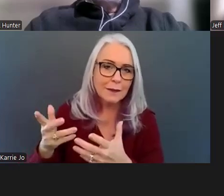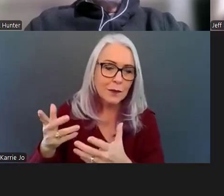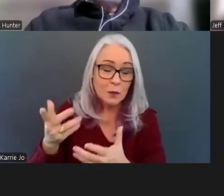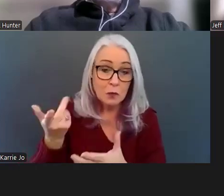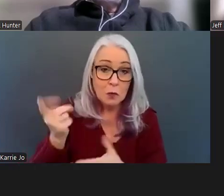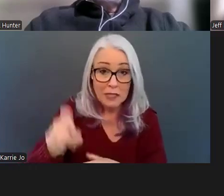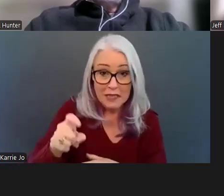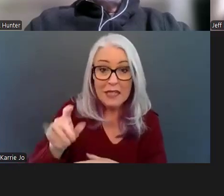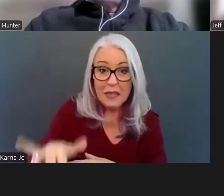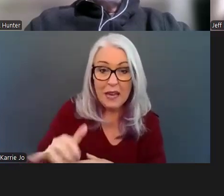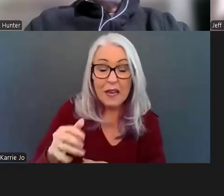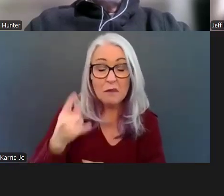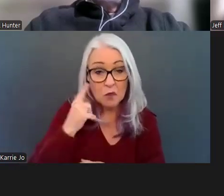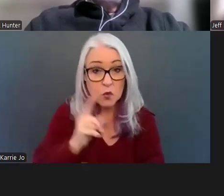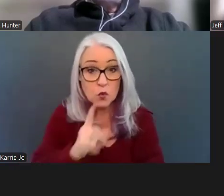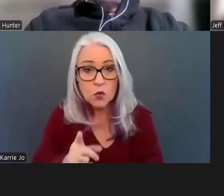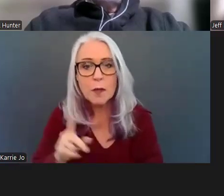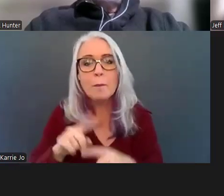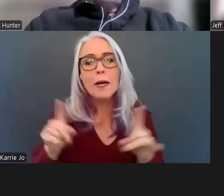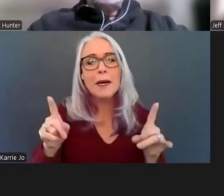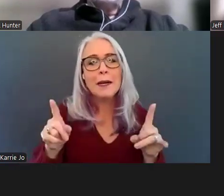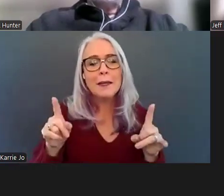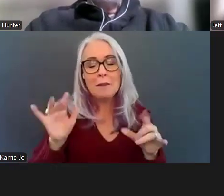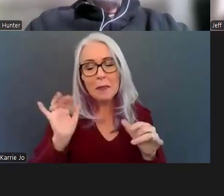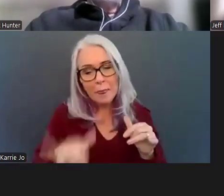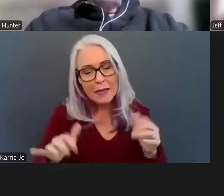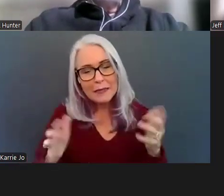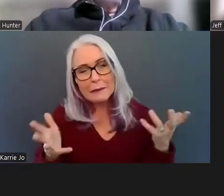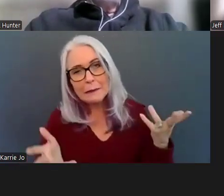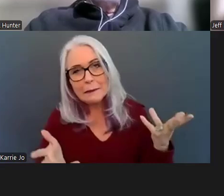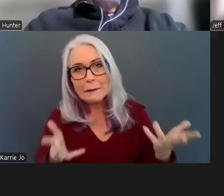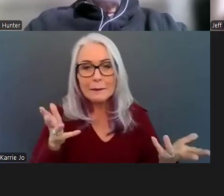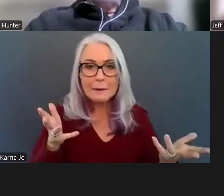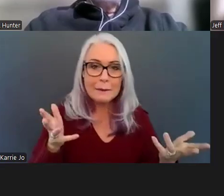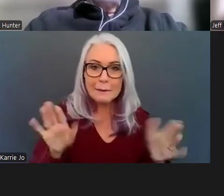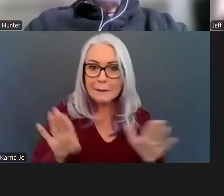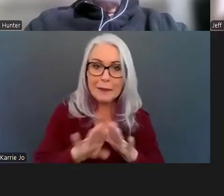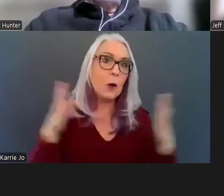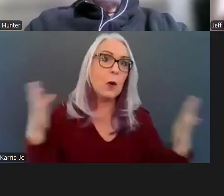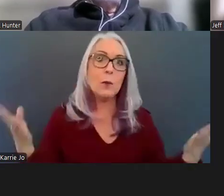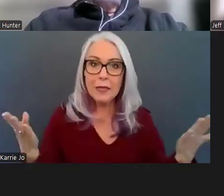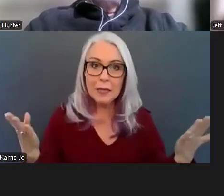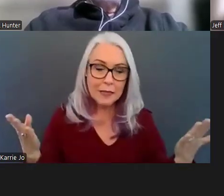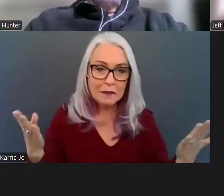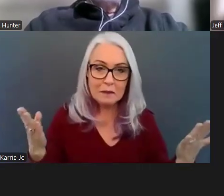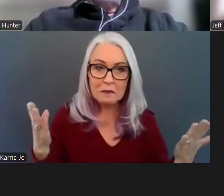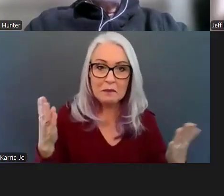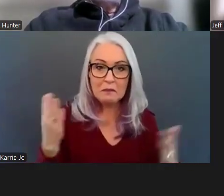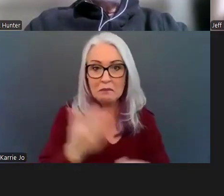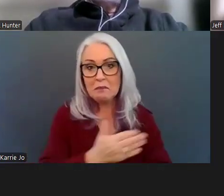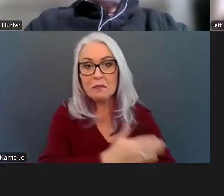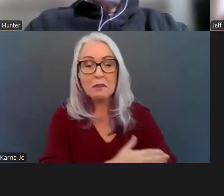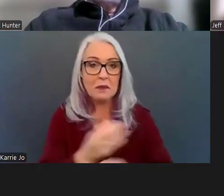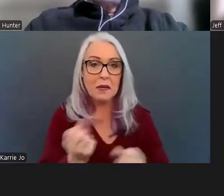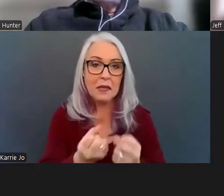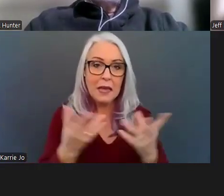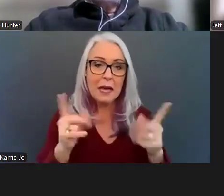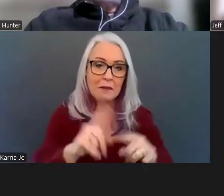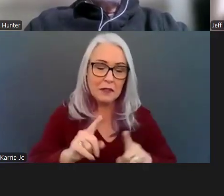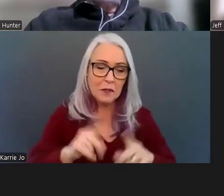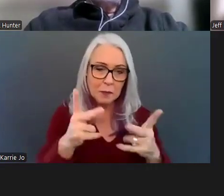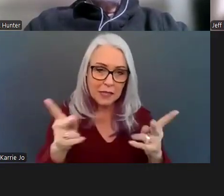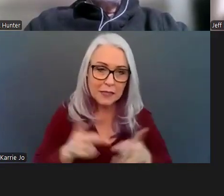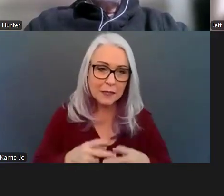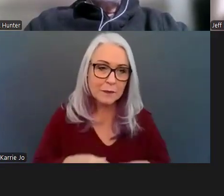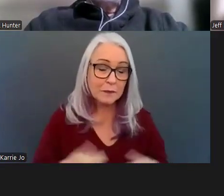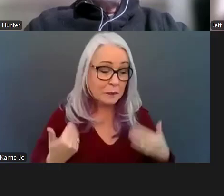So here's the hope, and it sticks around in a lot of places that are suffering right now. Well, and having worked for